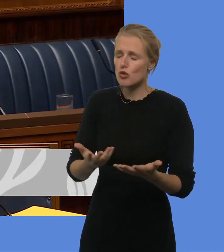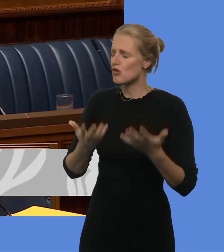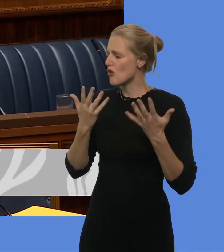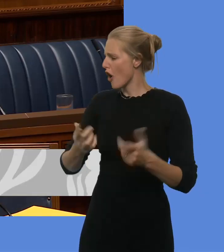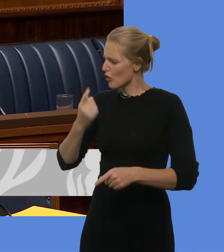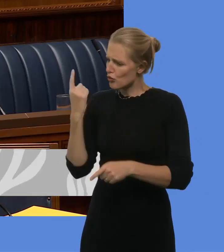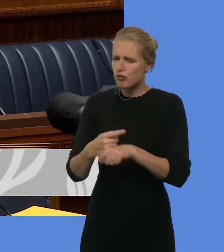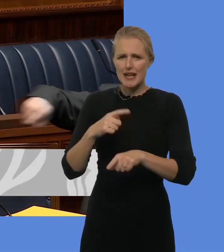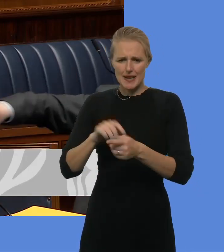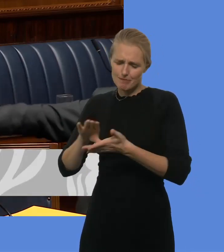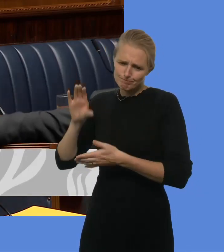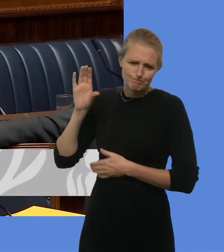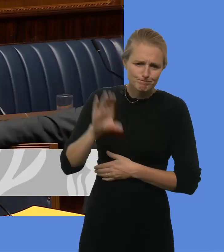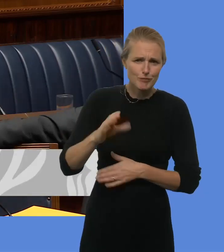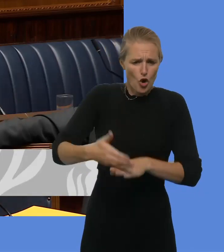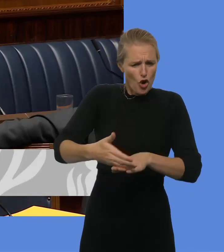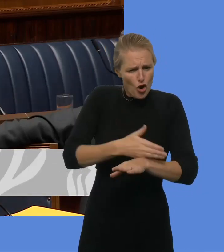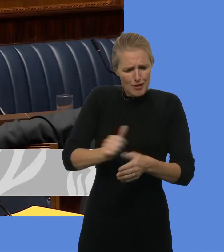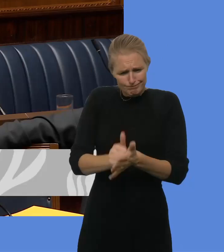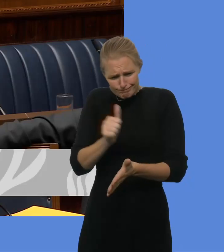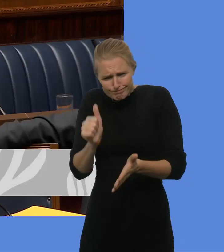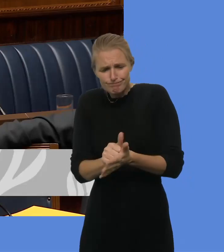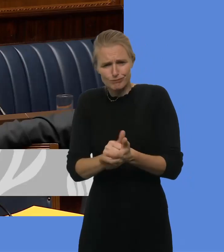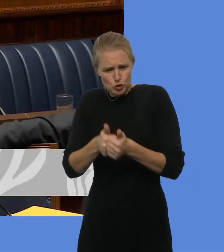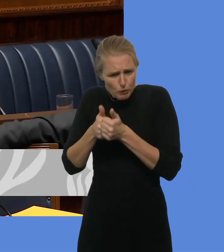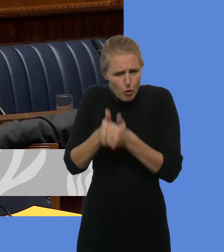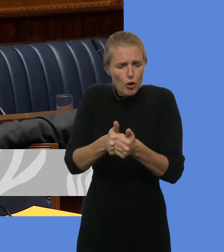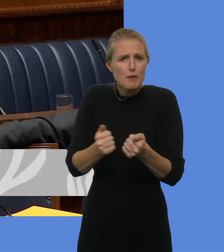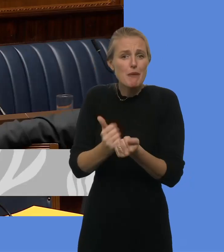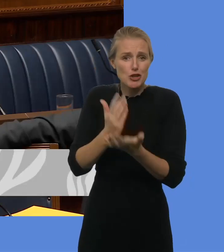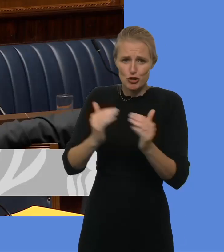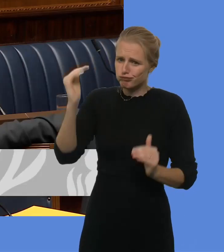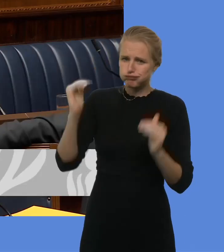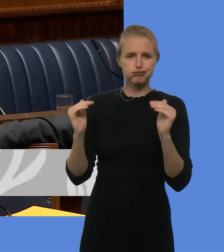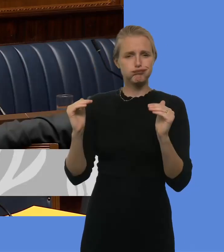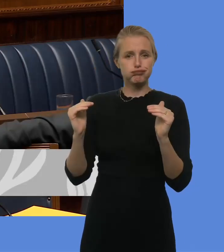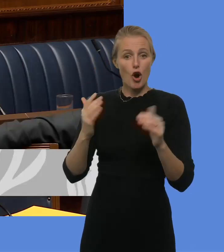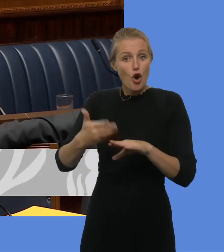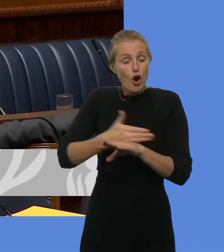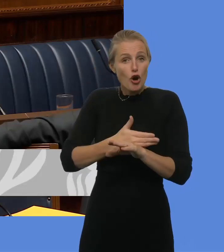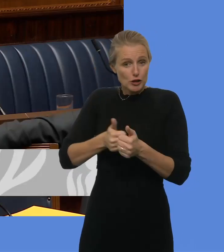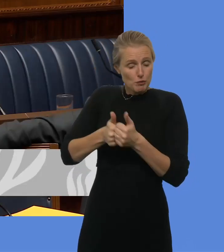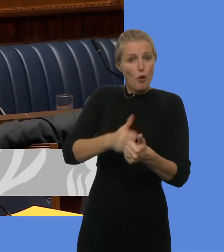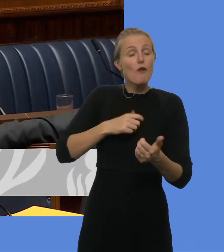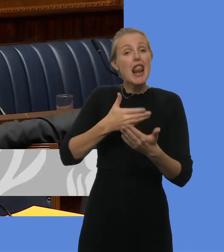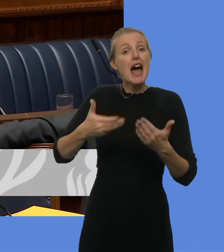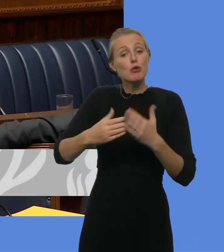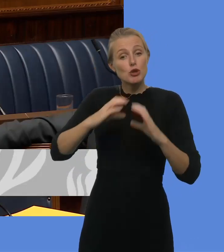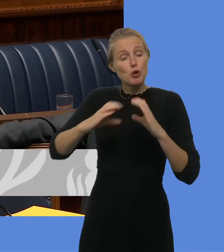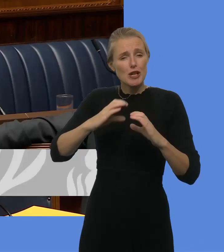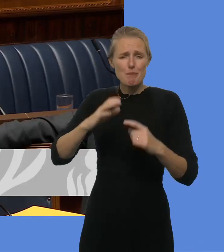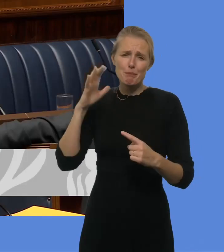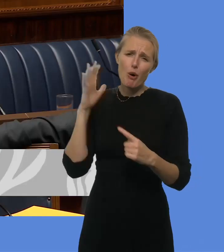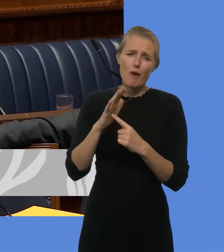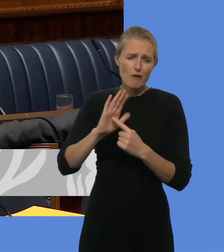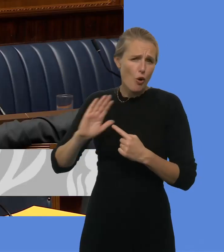in effective and early support to tackle the root cause of disadvantage. Early and effective support to develop language and communication is vital for all